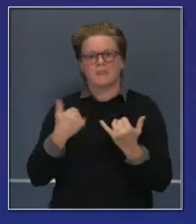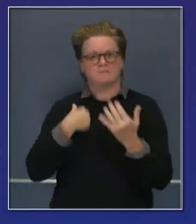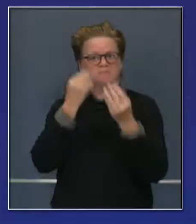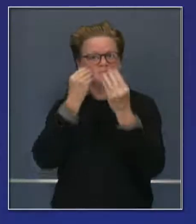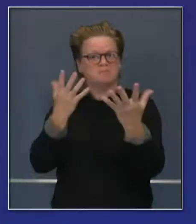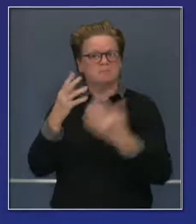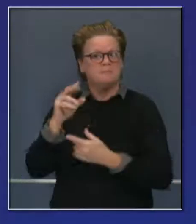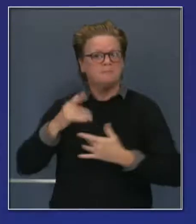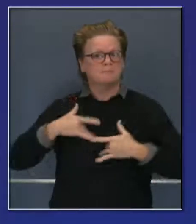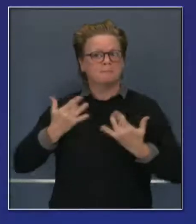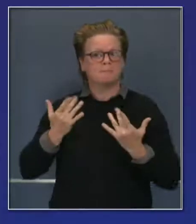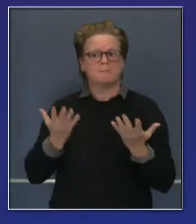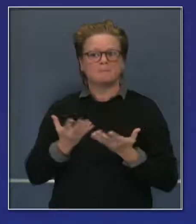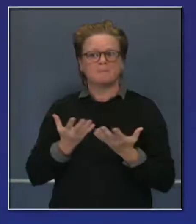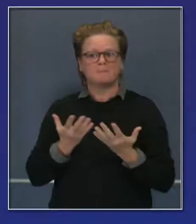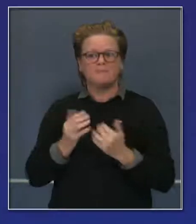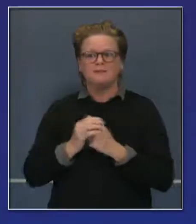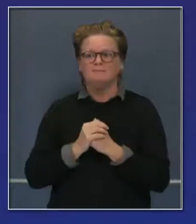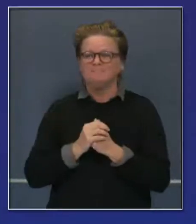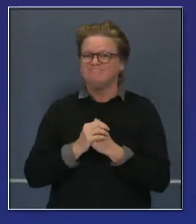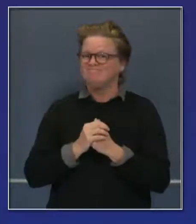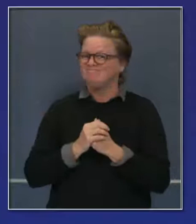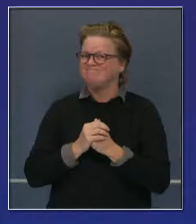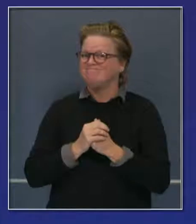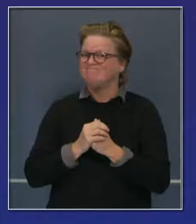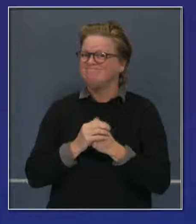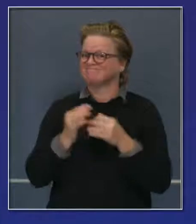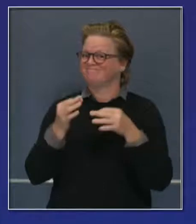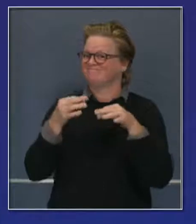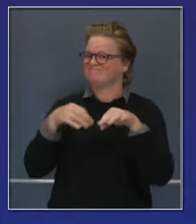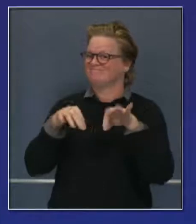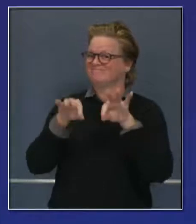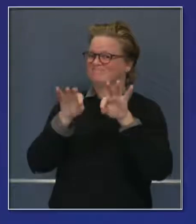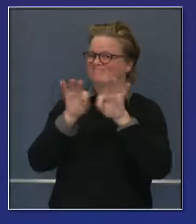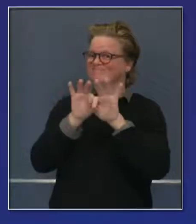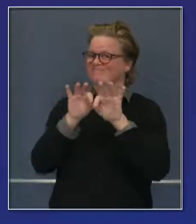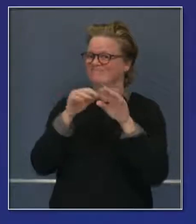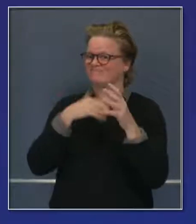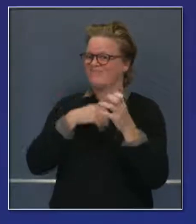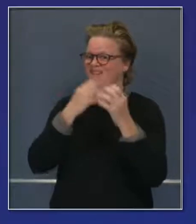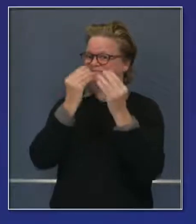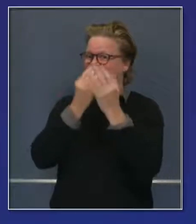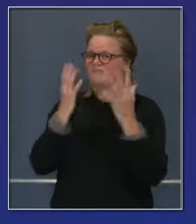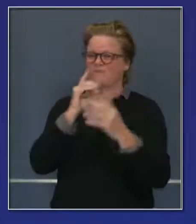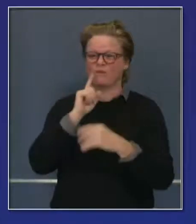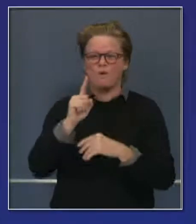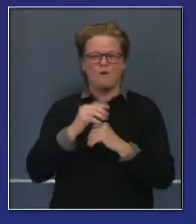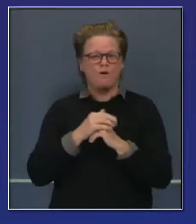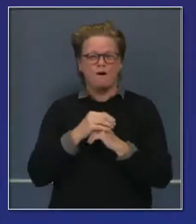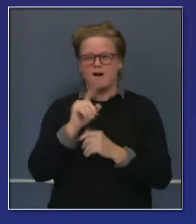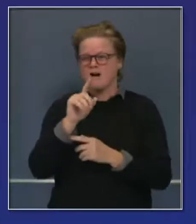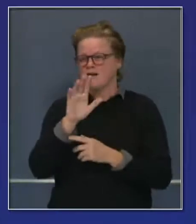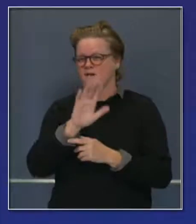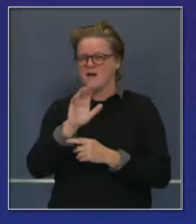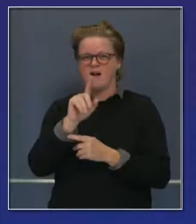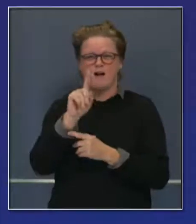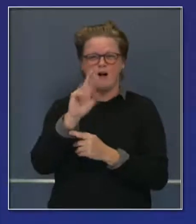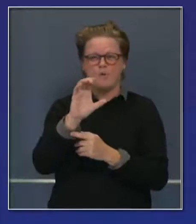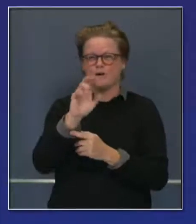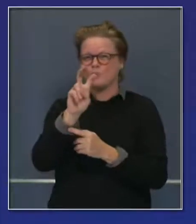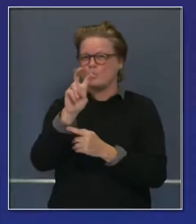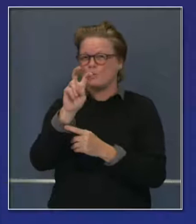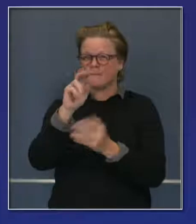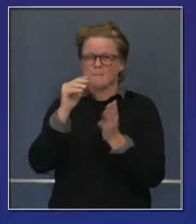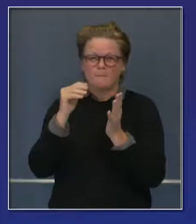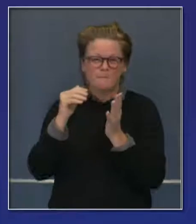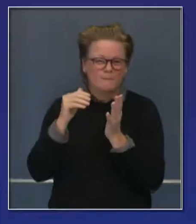day for, well, hundreds of millions of Americans, not a exaggeration at all to say quite literally hundreds